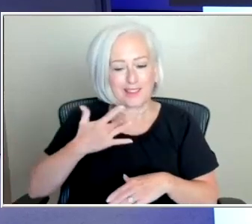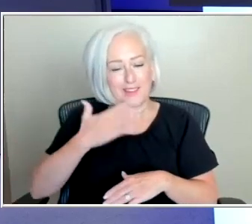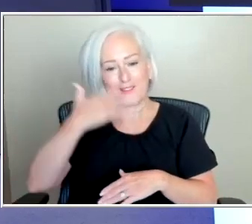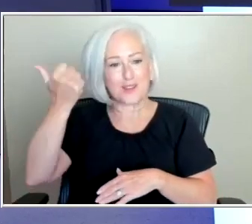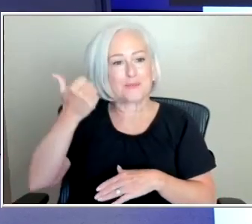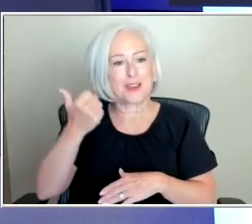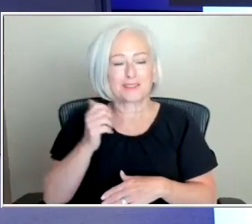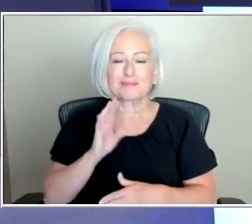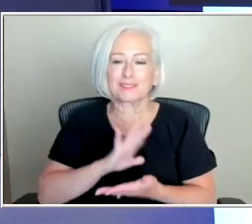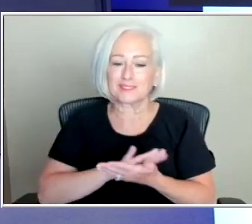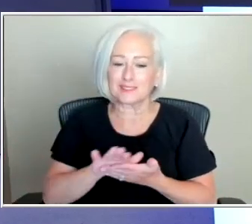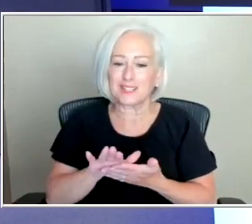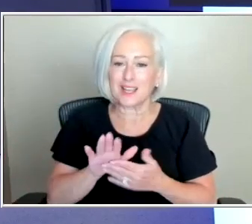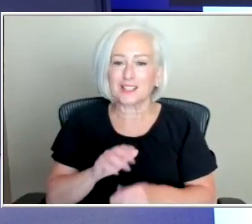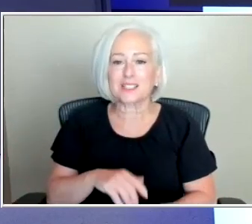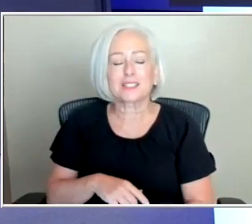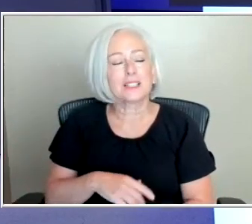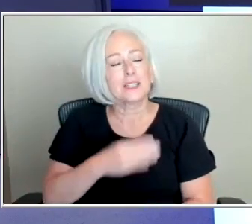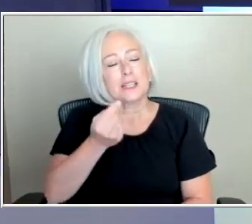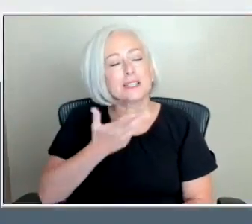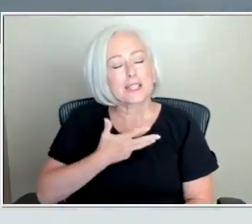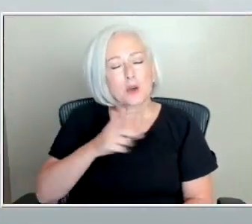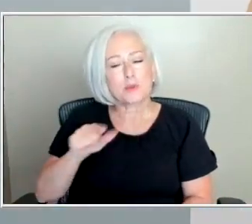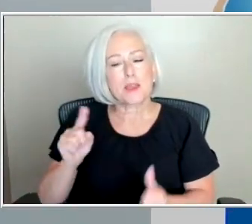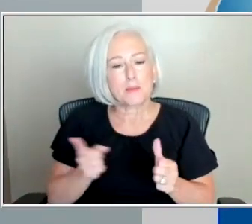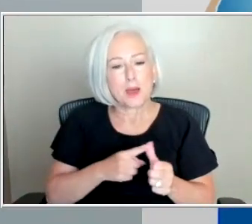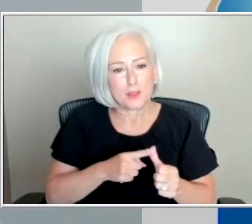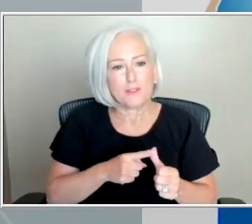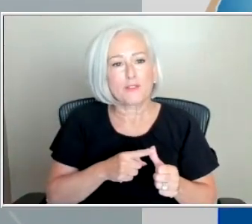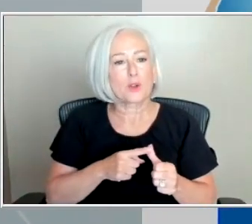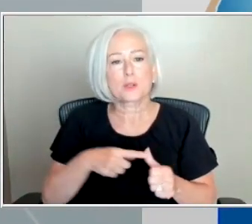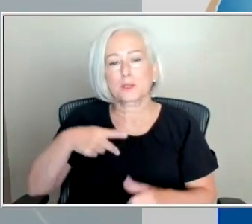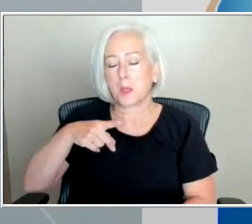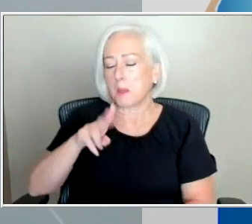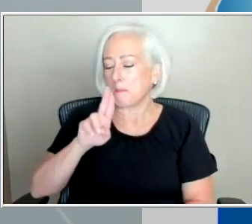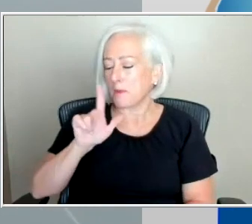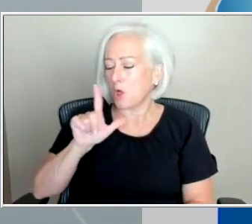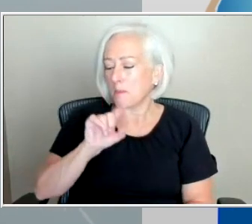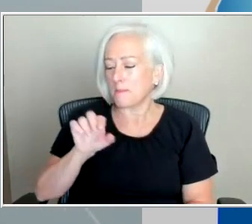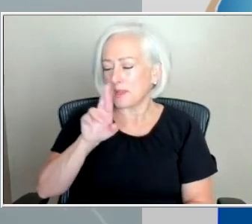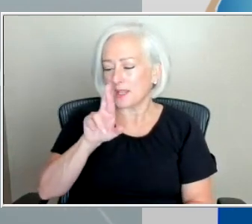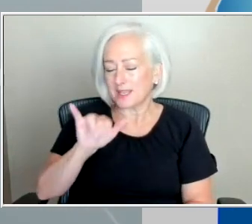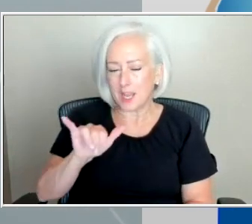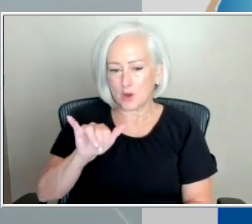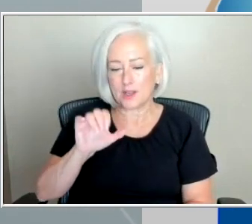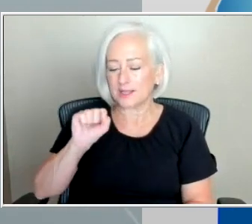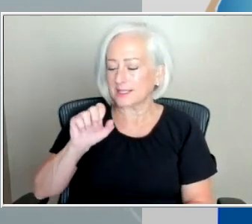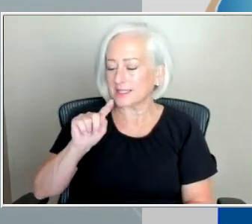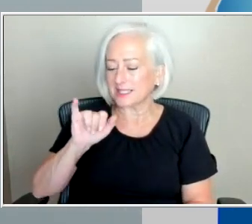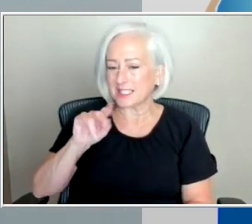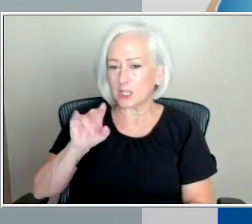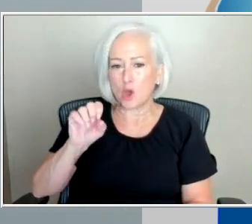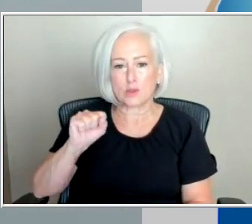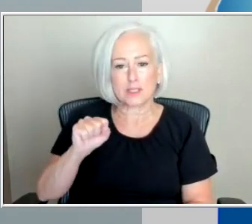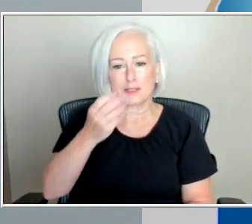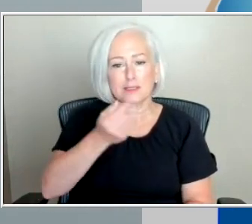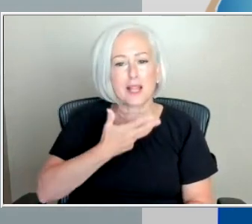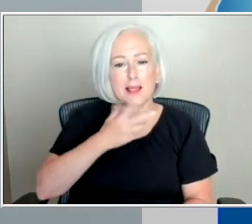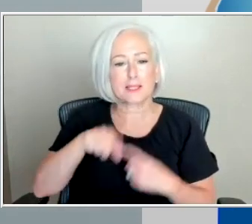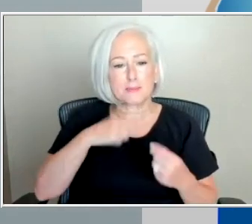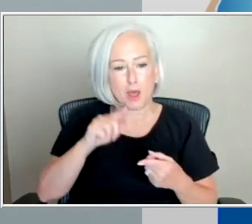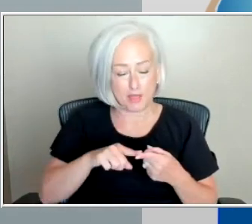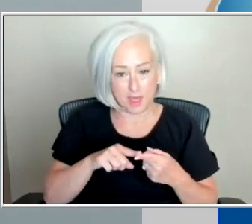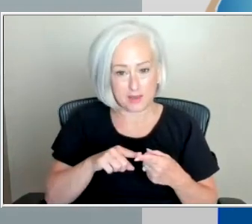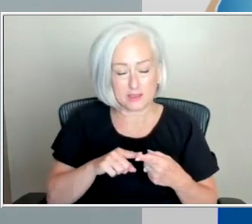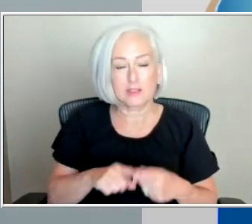Kaylee's original heart defect, the pulmonary stenosis. What is that? And we have an illustration. You can kind of show us what we're seeing here. Yep. So on the left